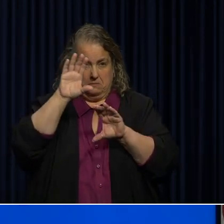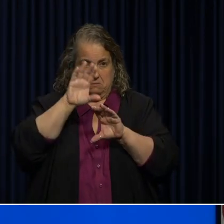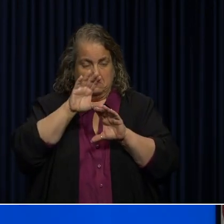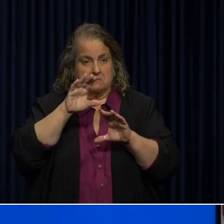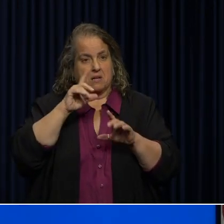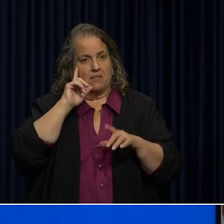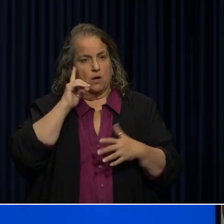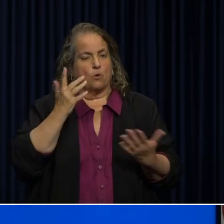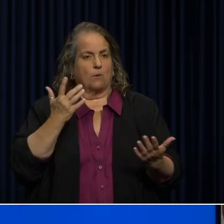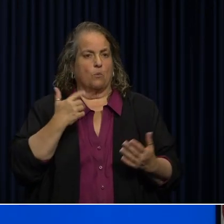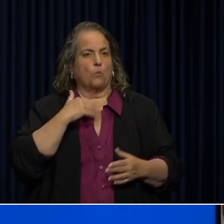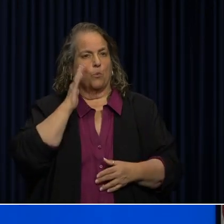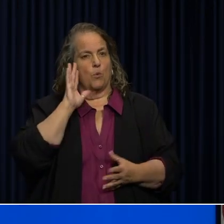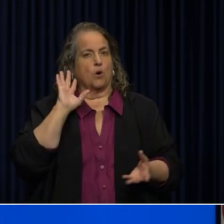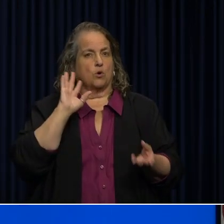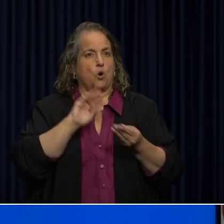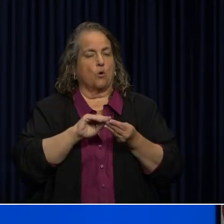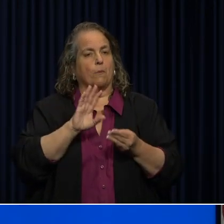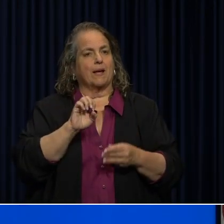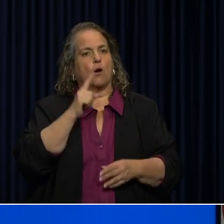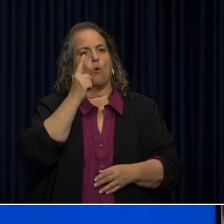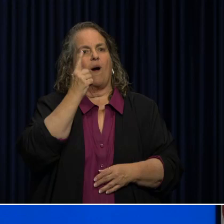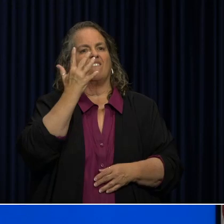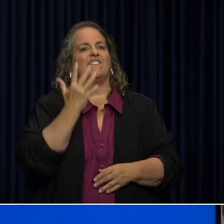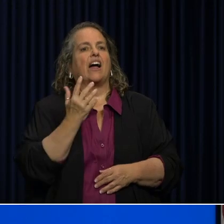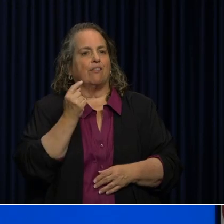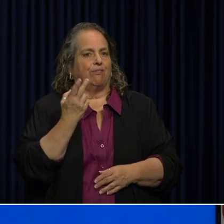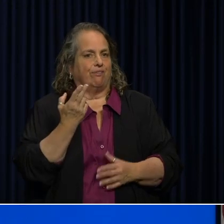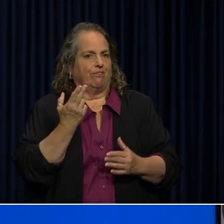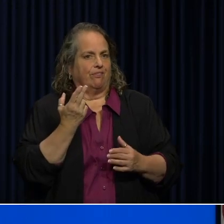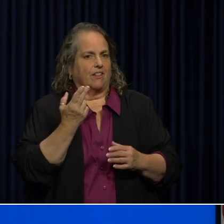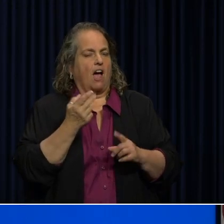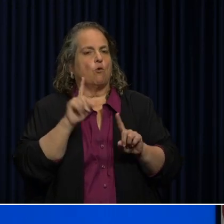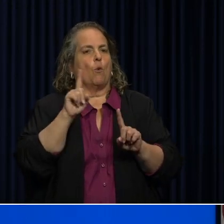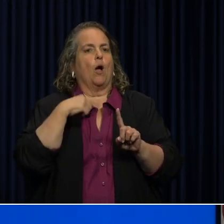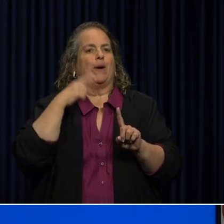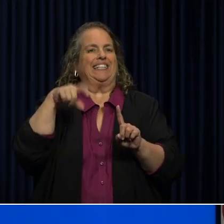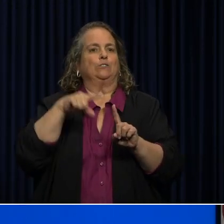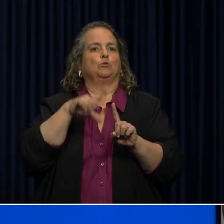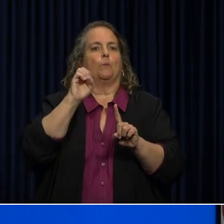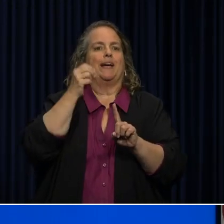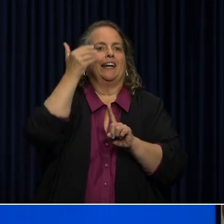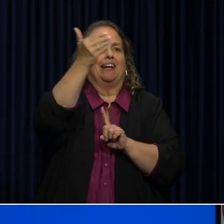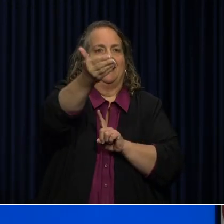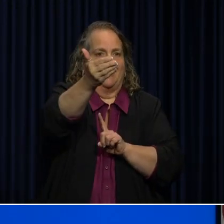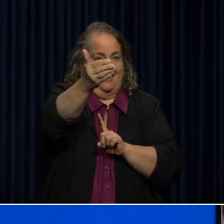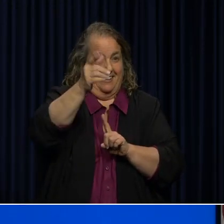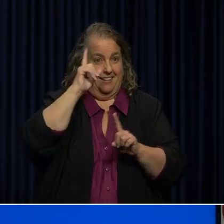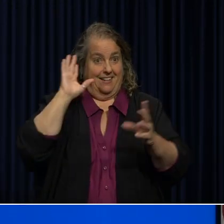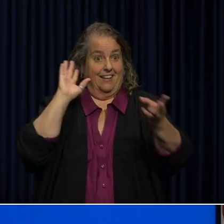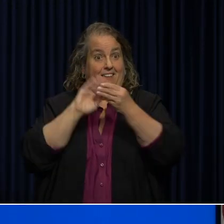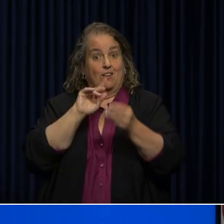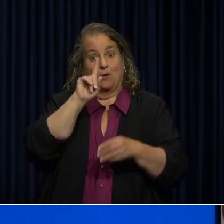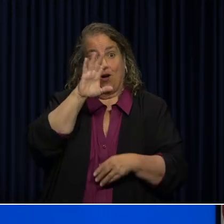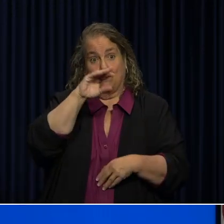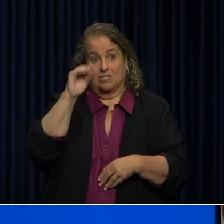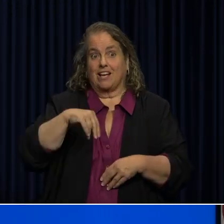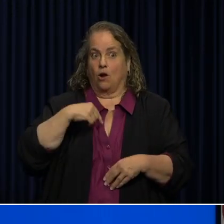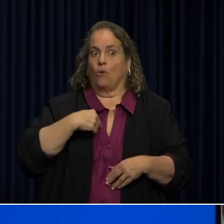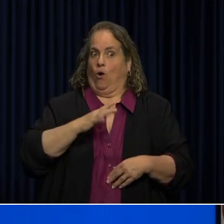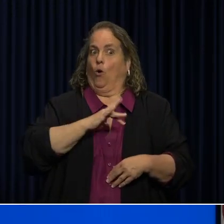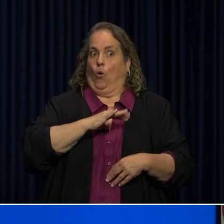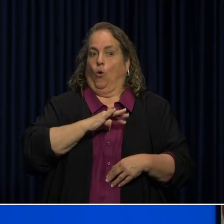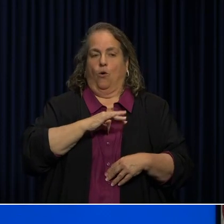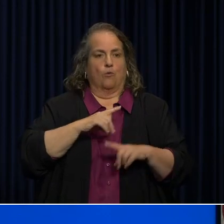fifth of where we would want to get on any given week to do the testing per day that I think Dr. Stack mentioned the